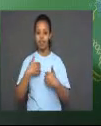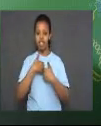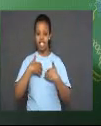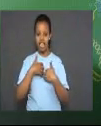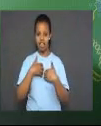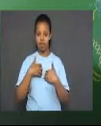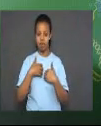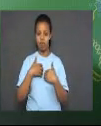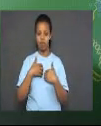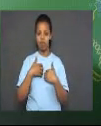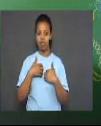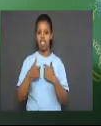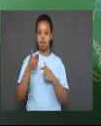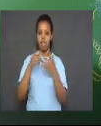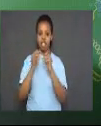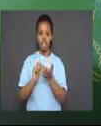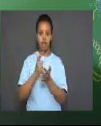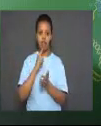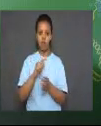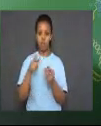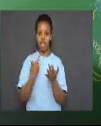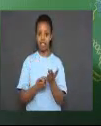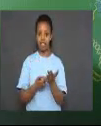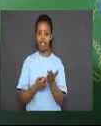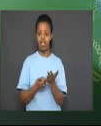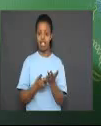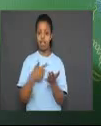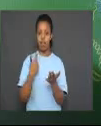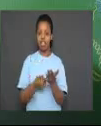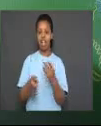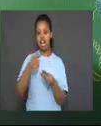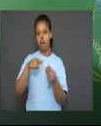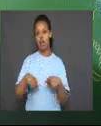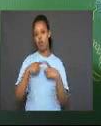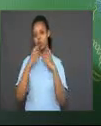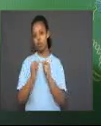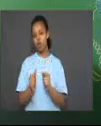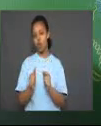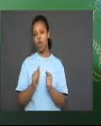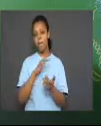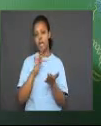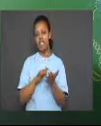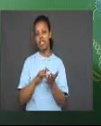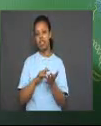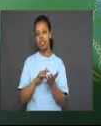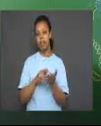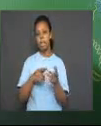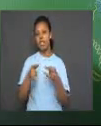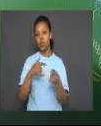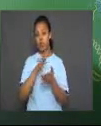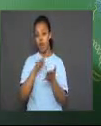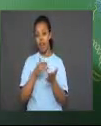in the area, the number of possible interactions between species has